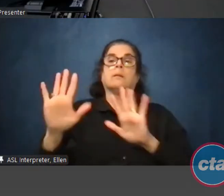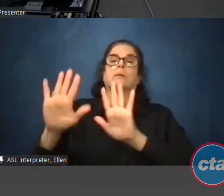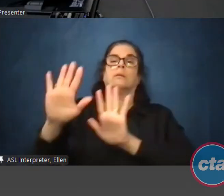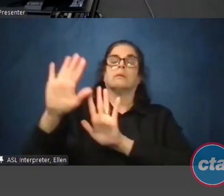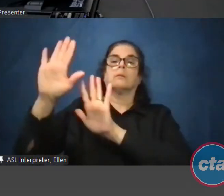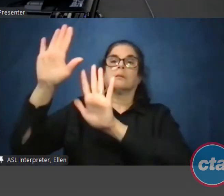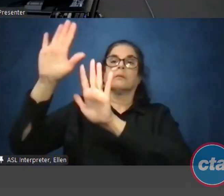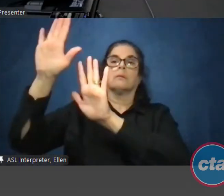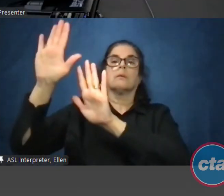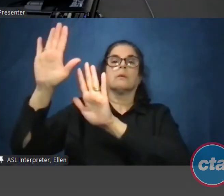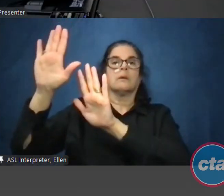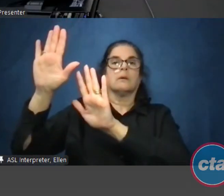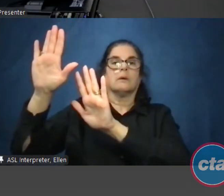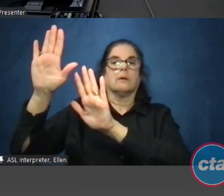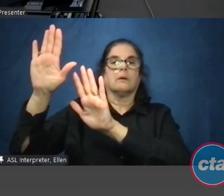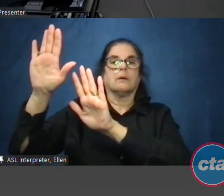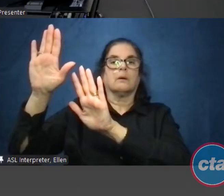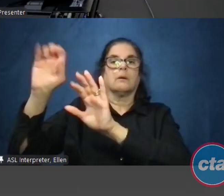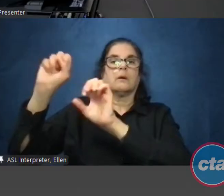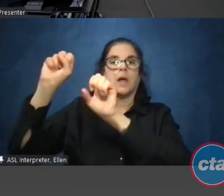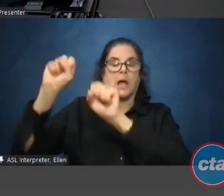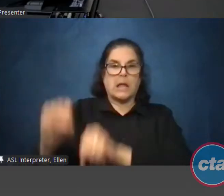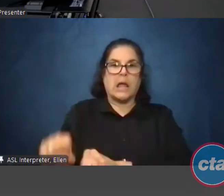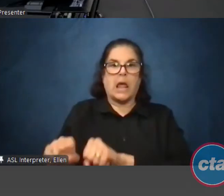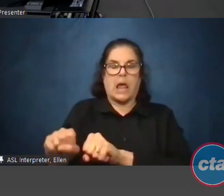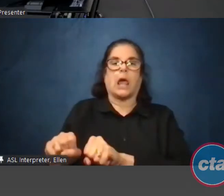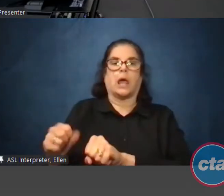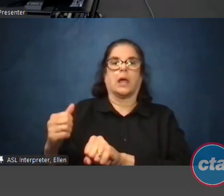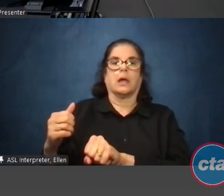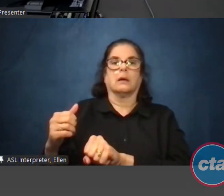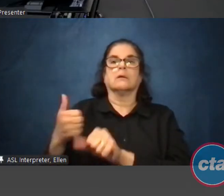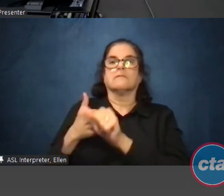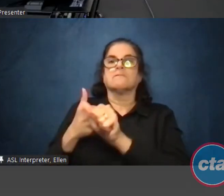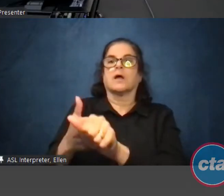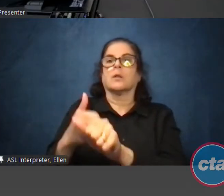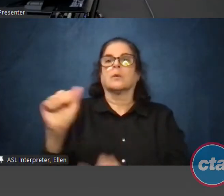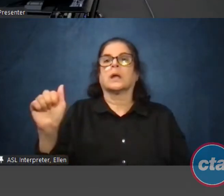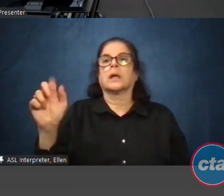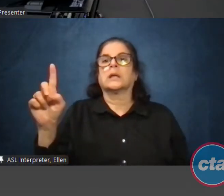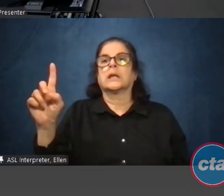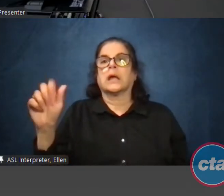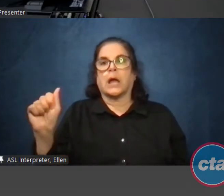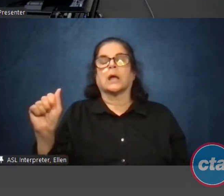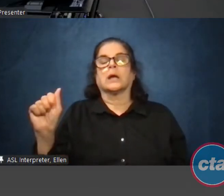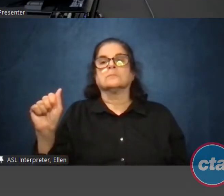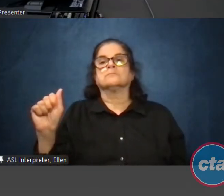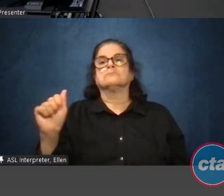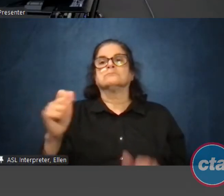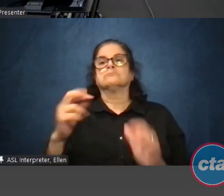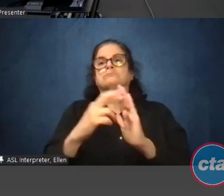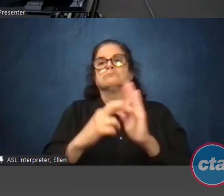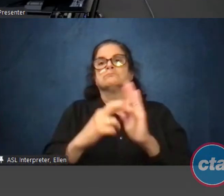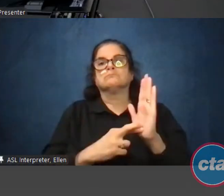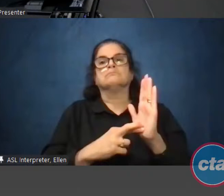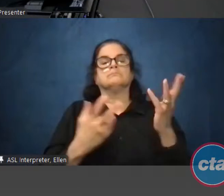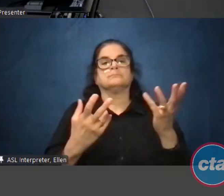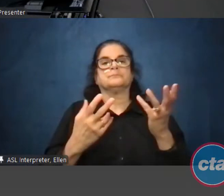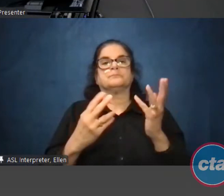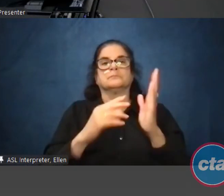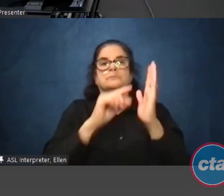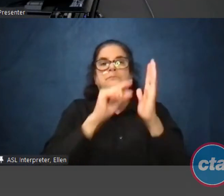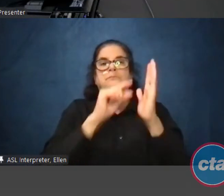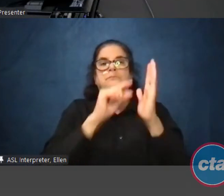easily access them according to ADA principles and, with raised lettering and